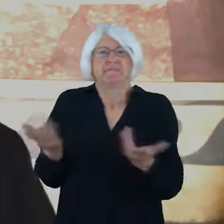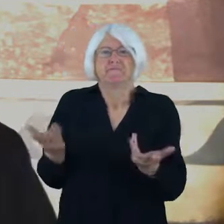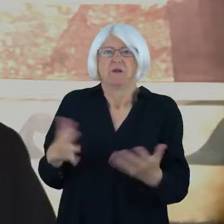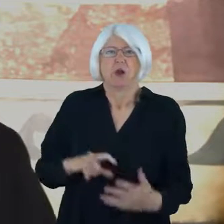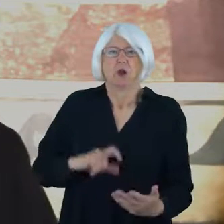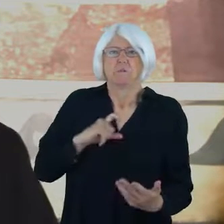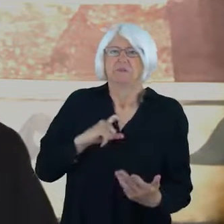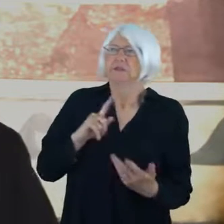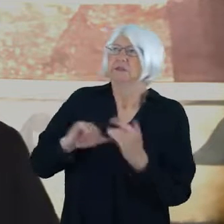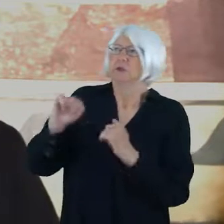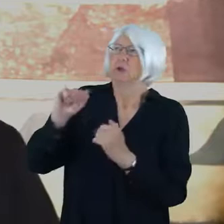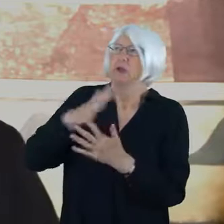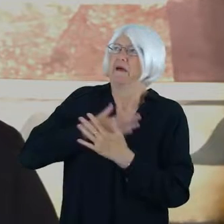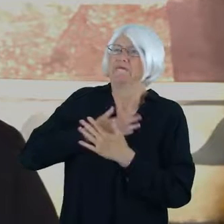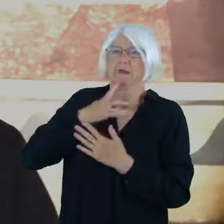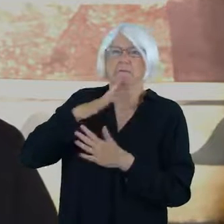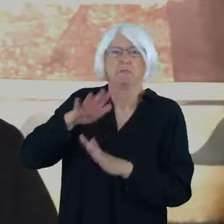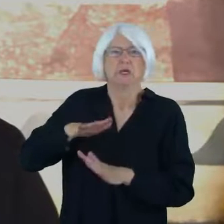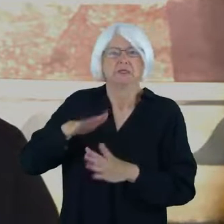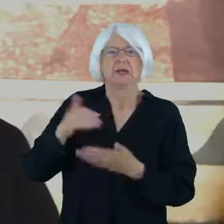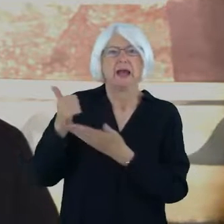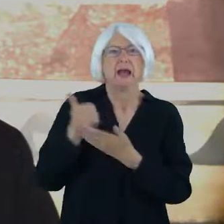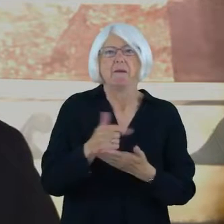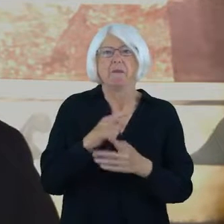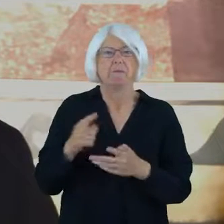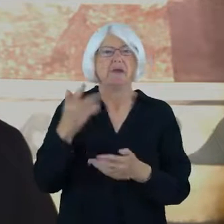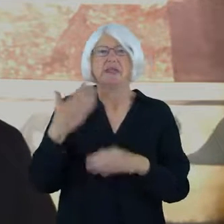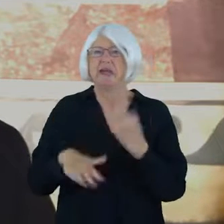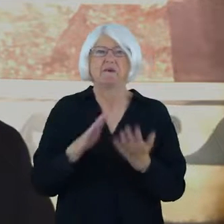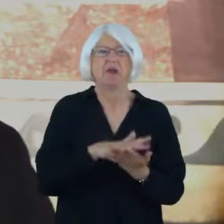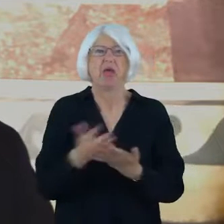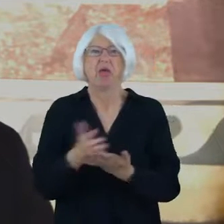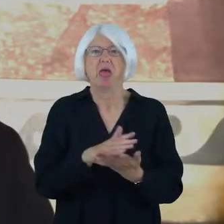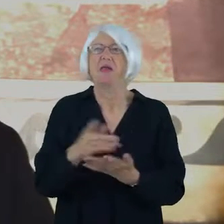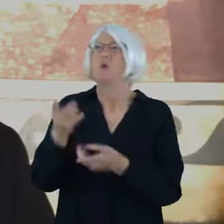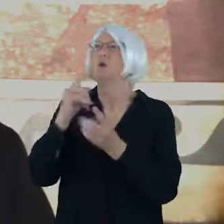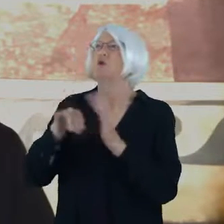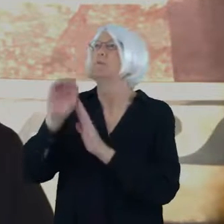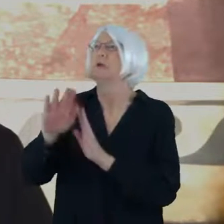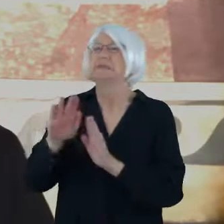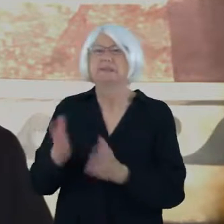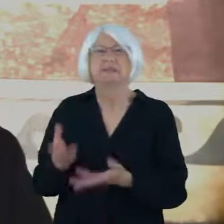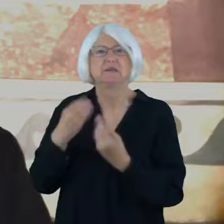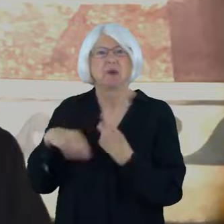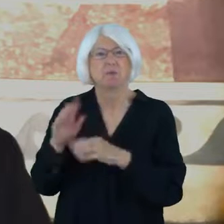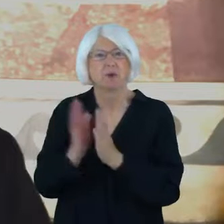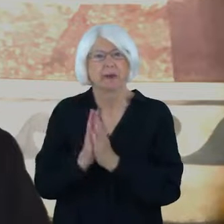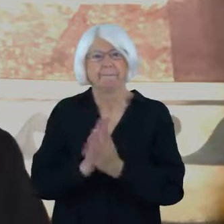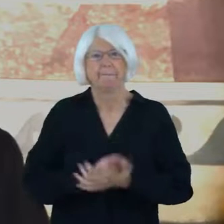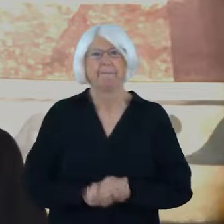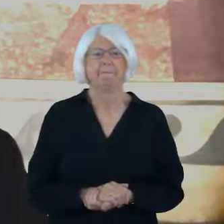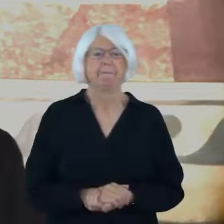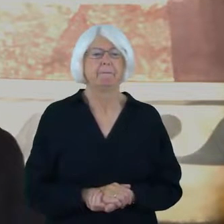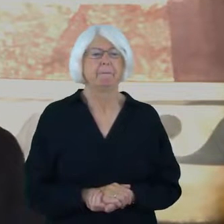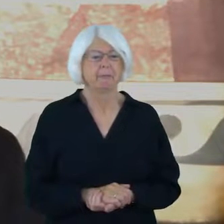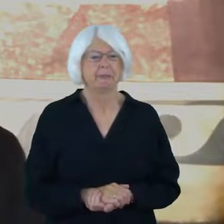your love and mercy, and help them never to waver from it. Lord, in your mercy, hear our prayer.